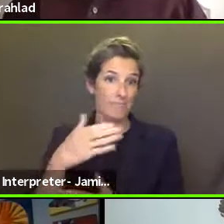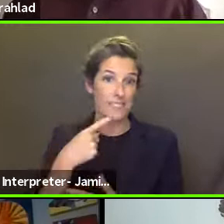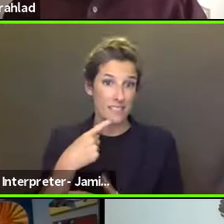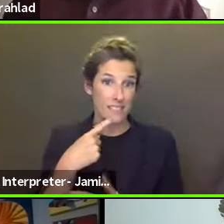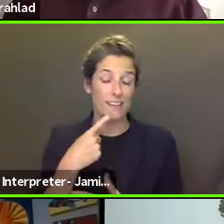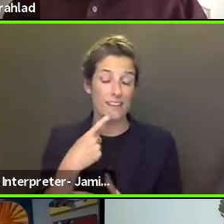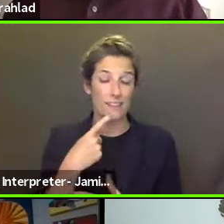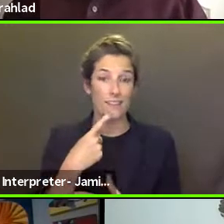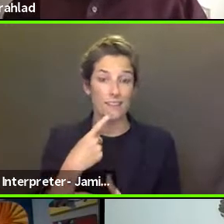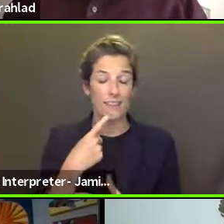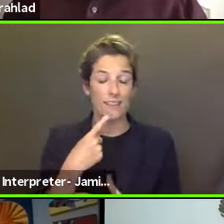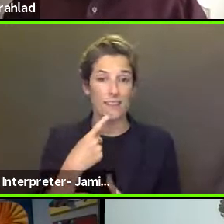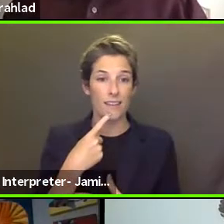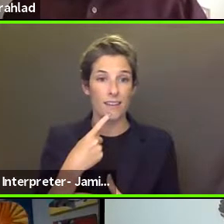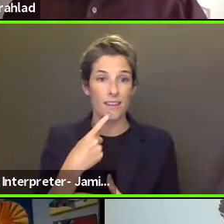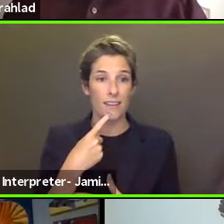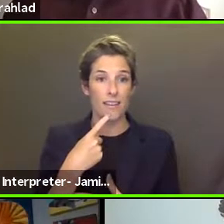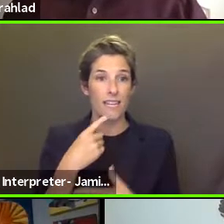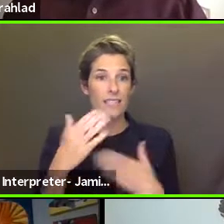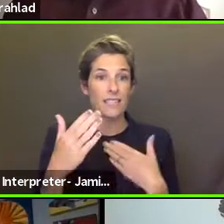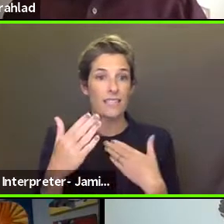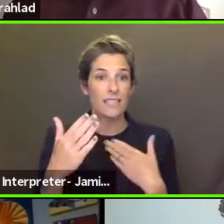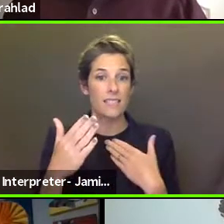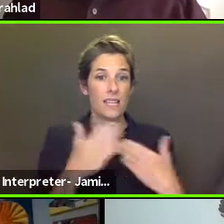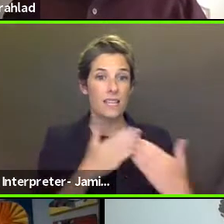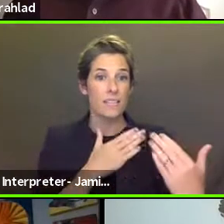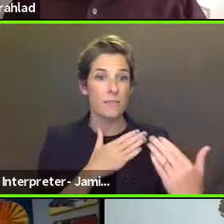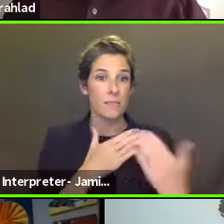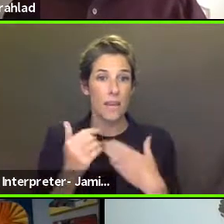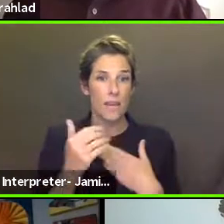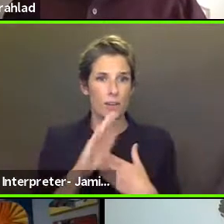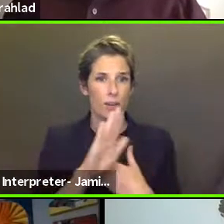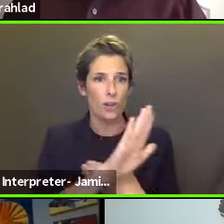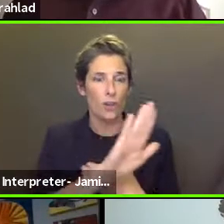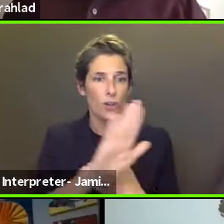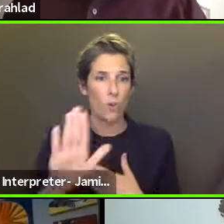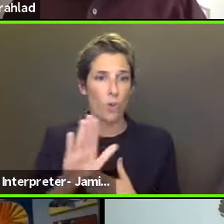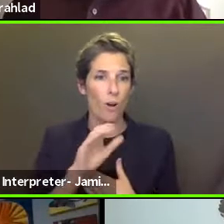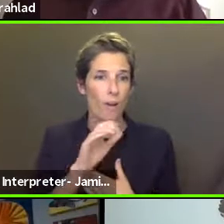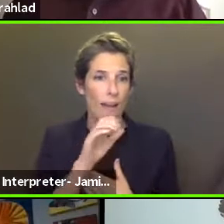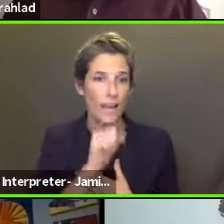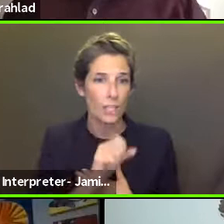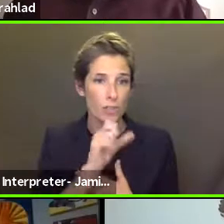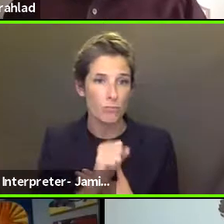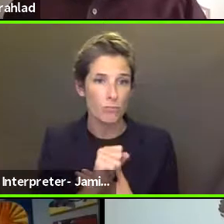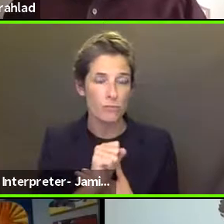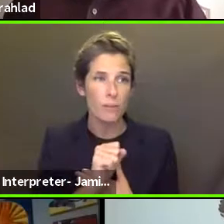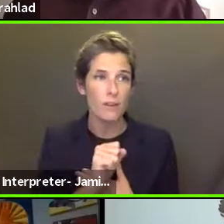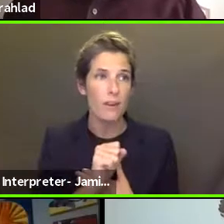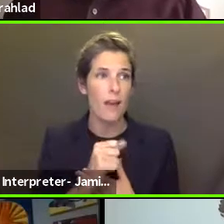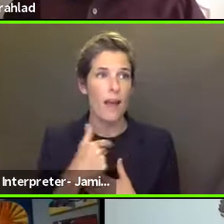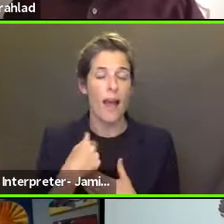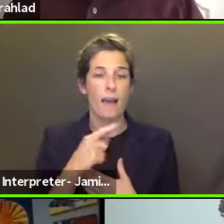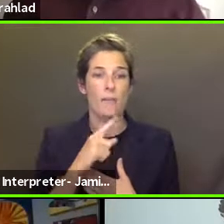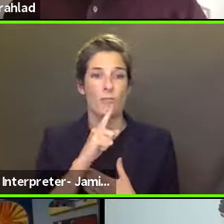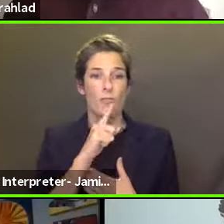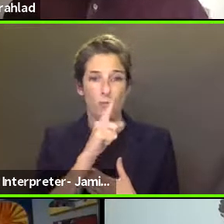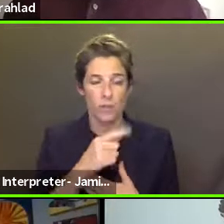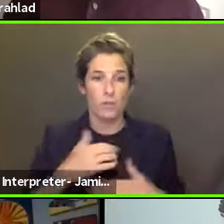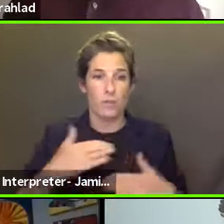First of all, to any age. Again, I cannot overstate how